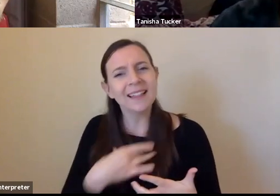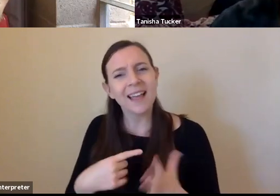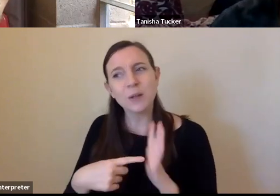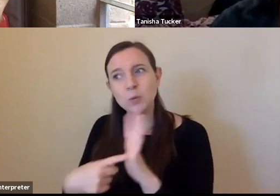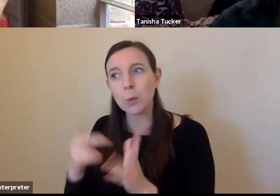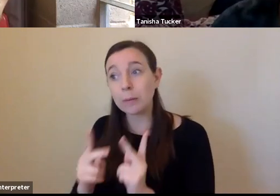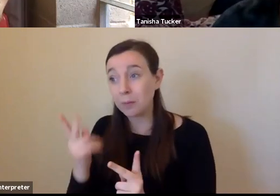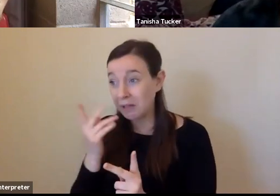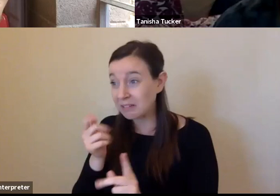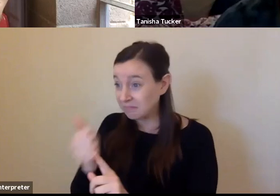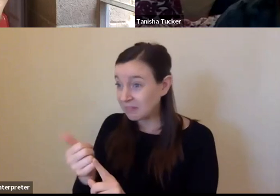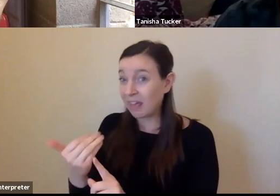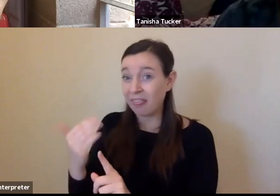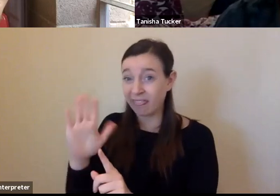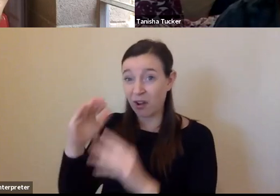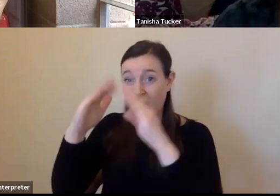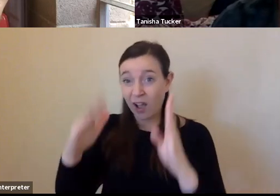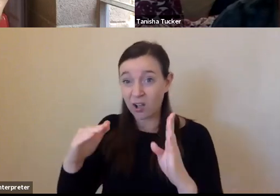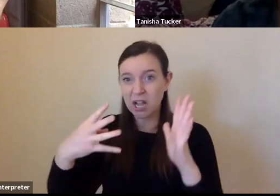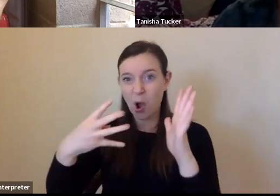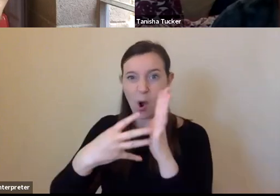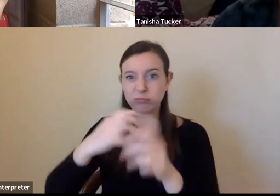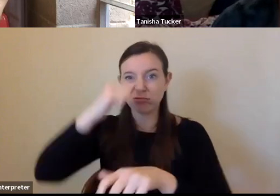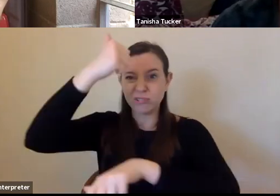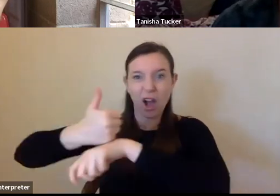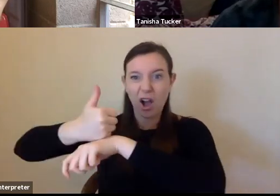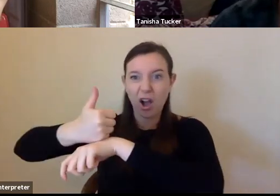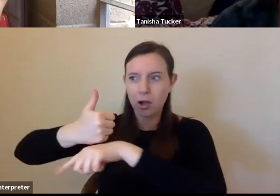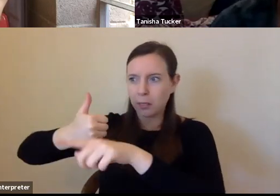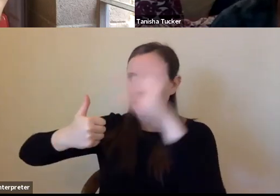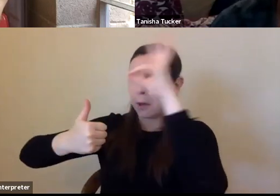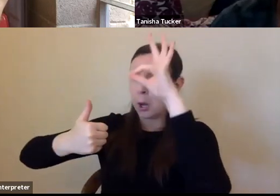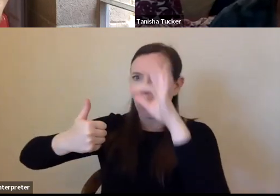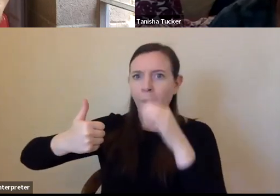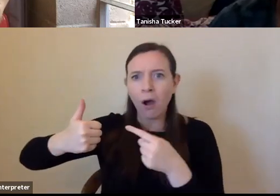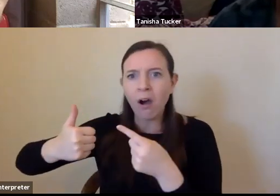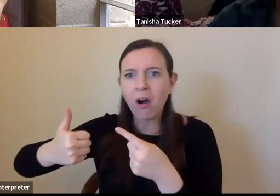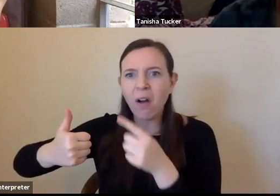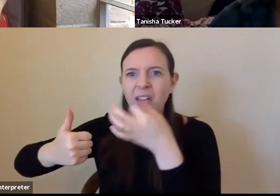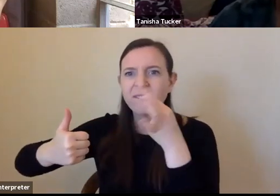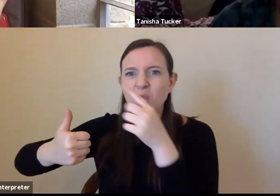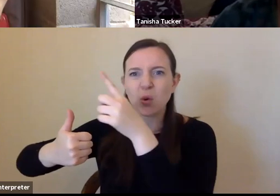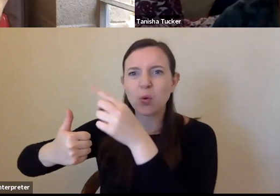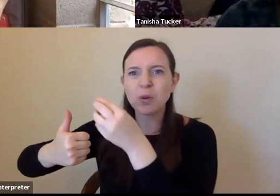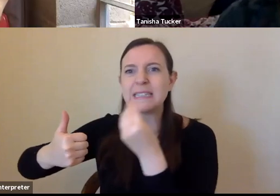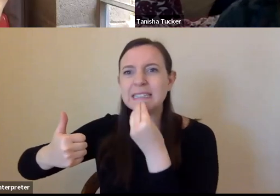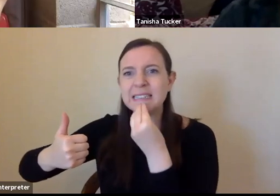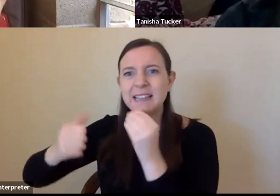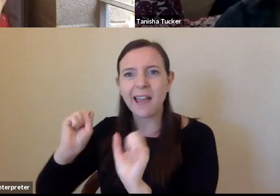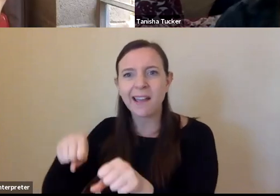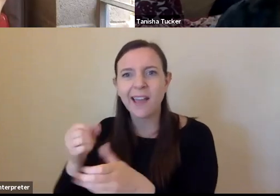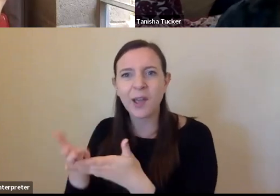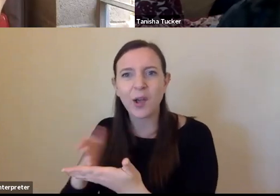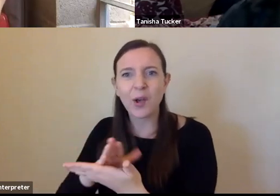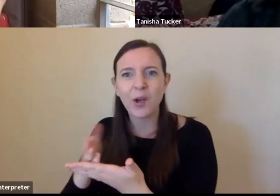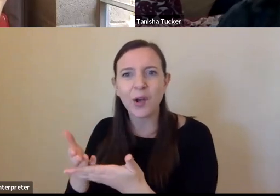their properties, and they're not aware that you can eat the fruit and cook it. Yeah, so that's a really